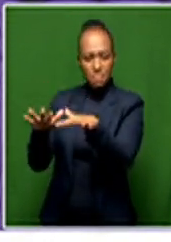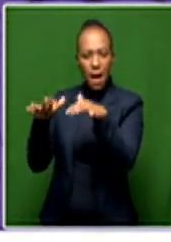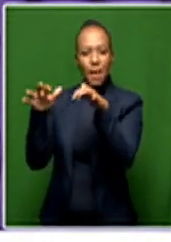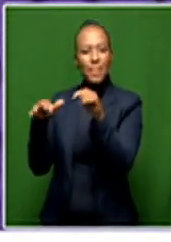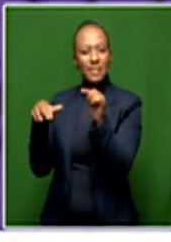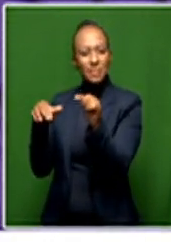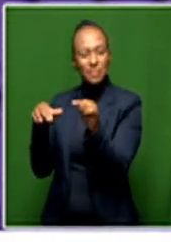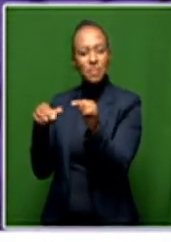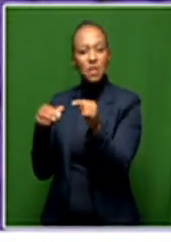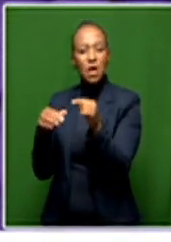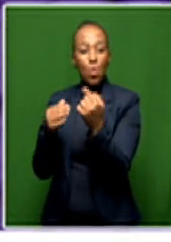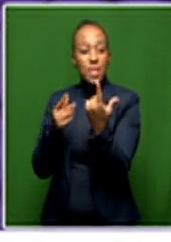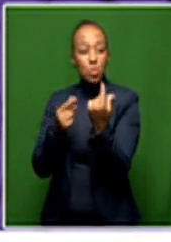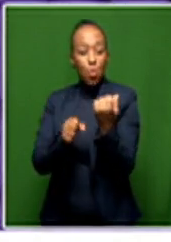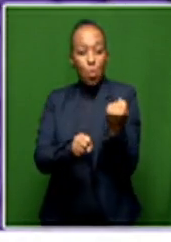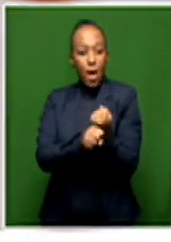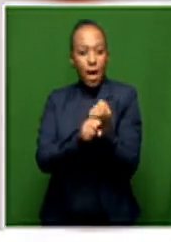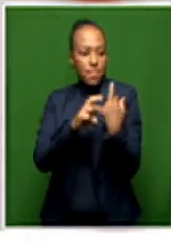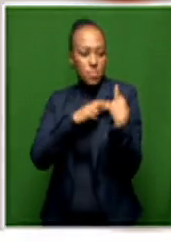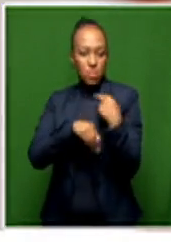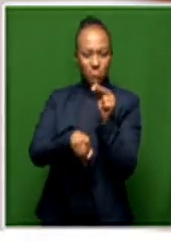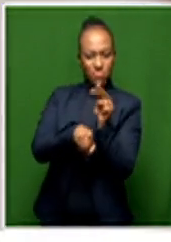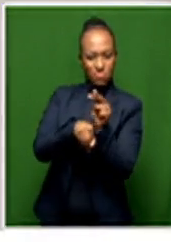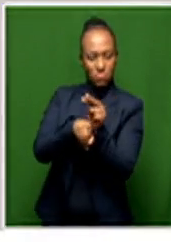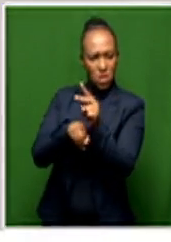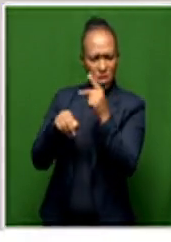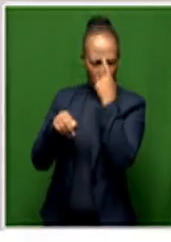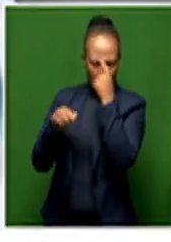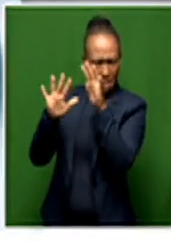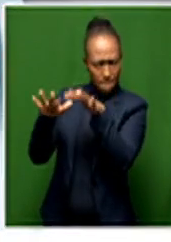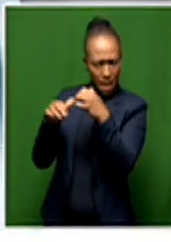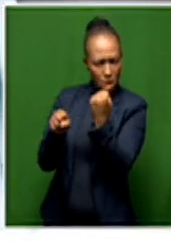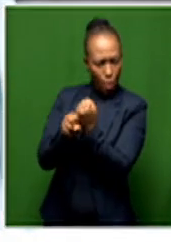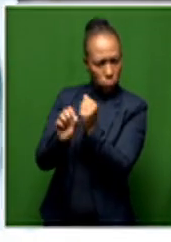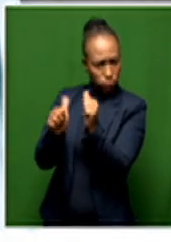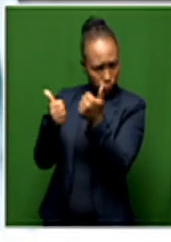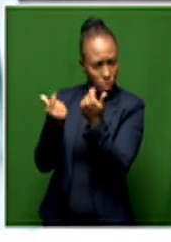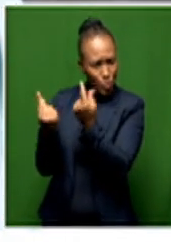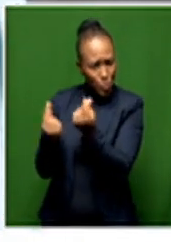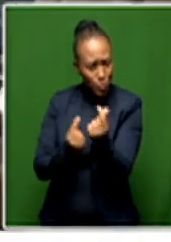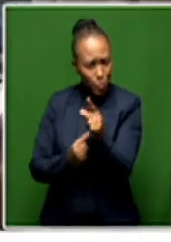its execution of its oversight duty. Do you think Parliament is effective in doing that?